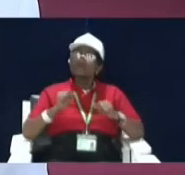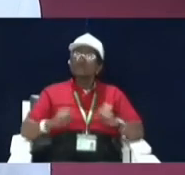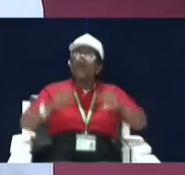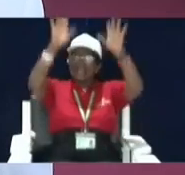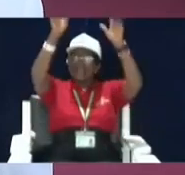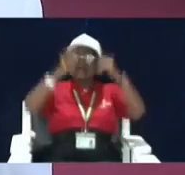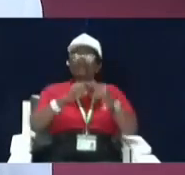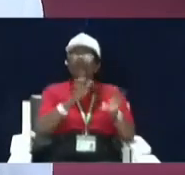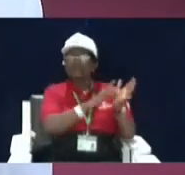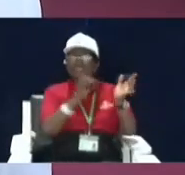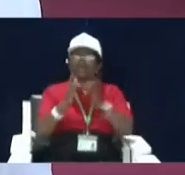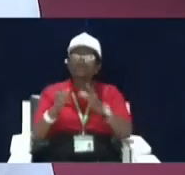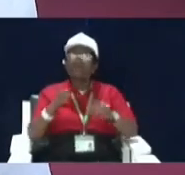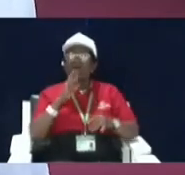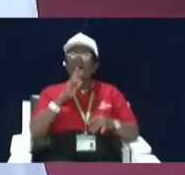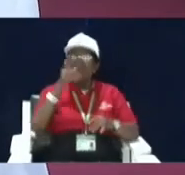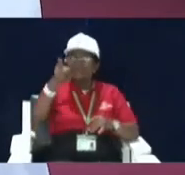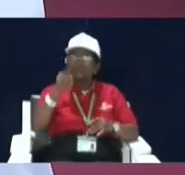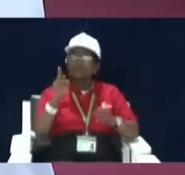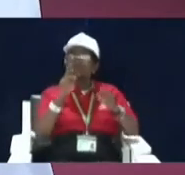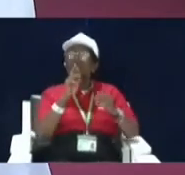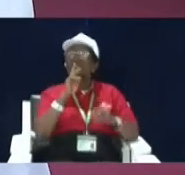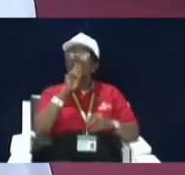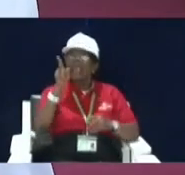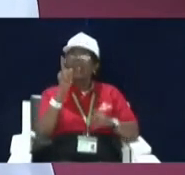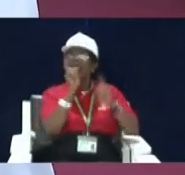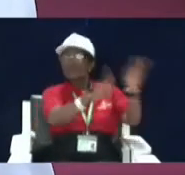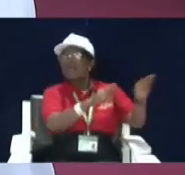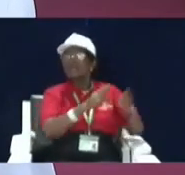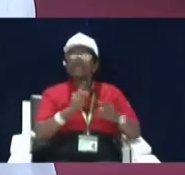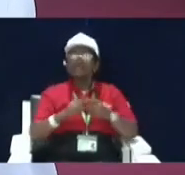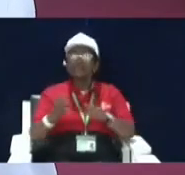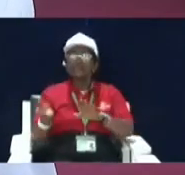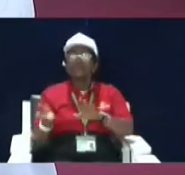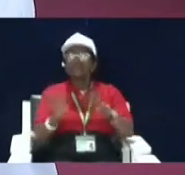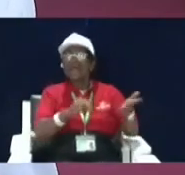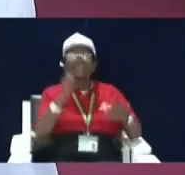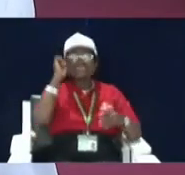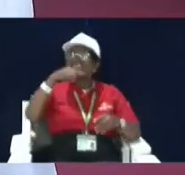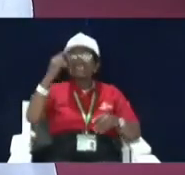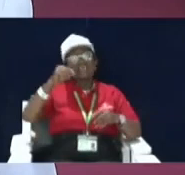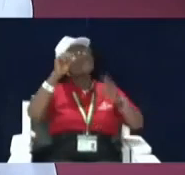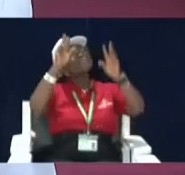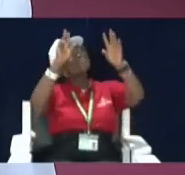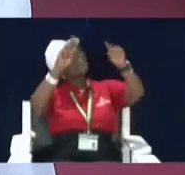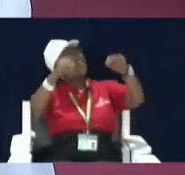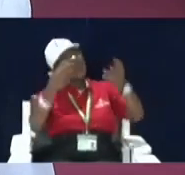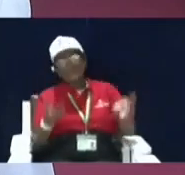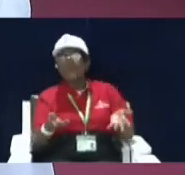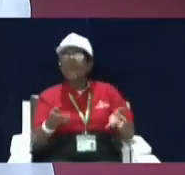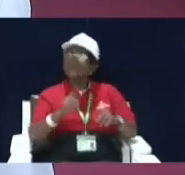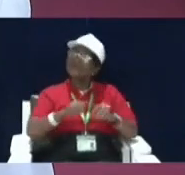Are you really ready to die? He said, well, not really, but that prophet,